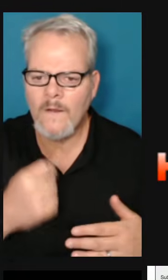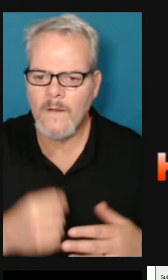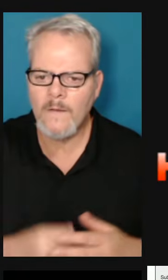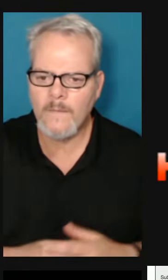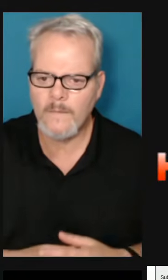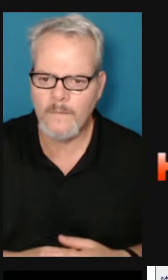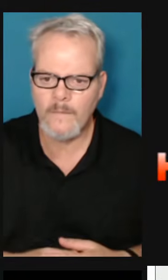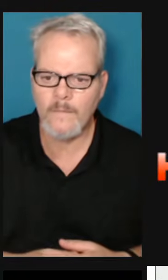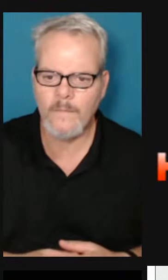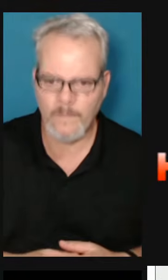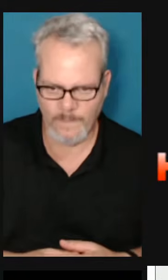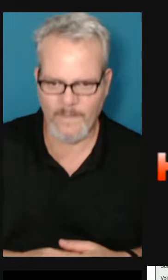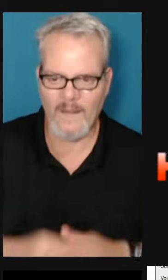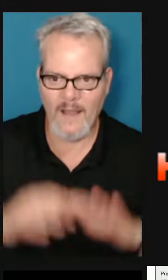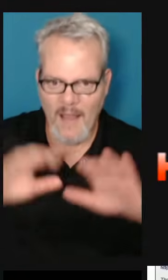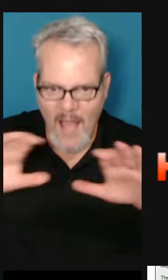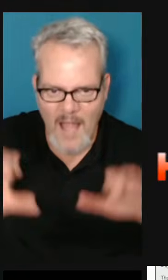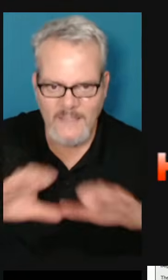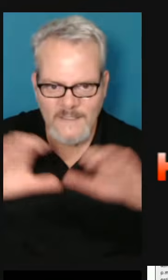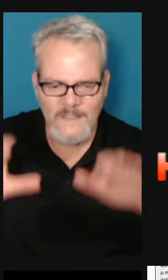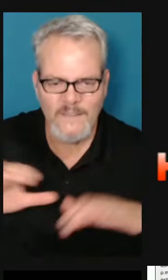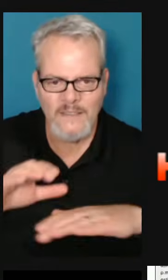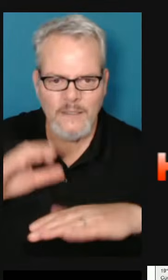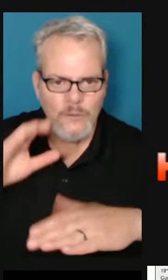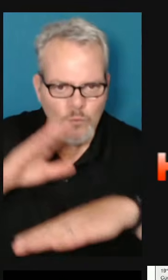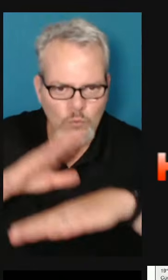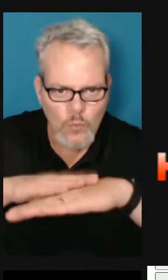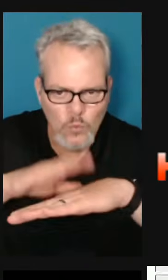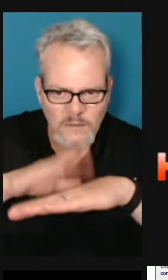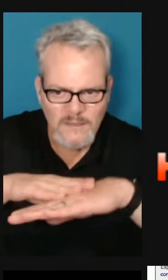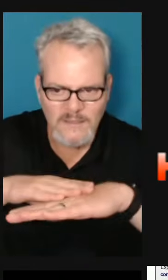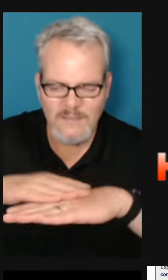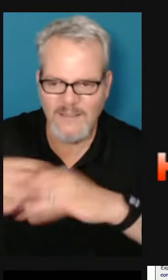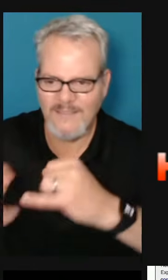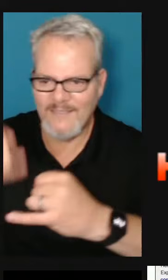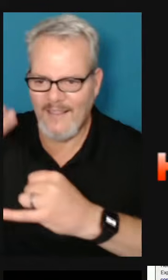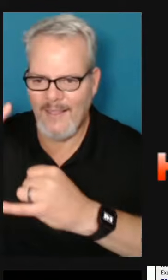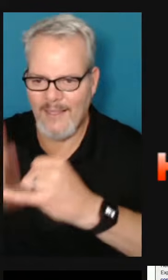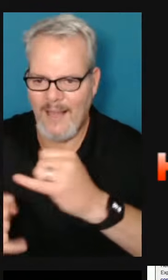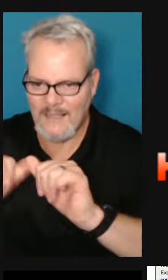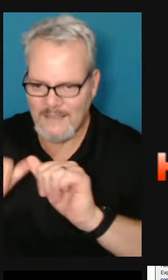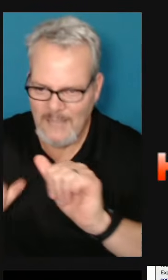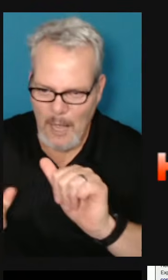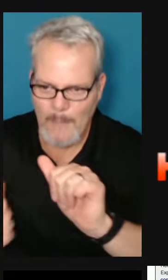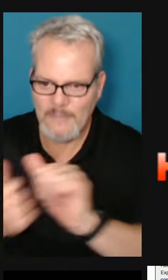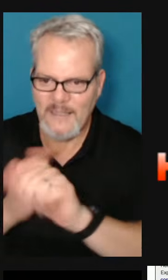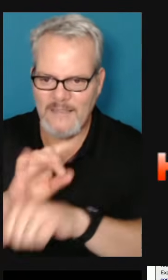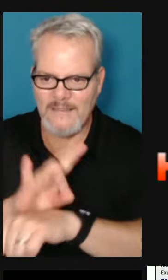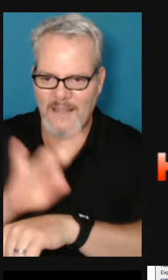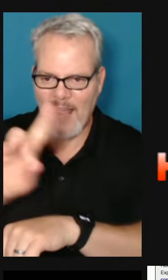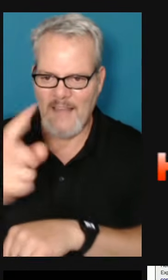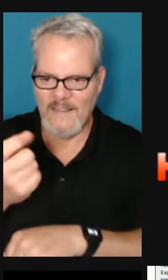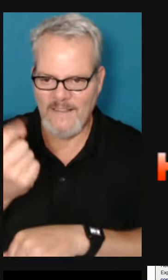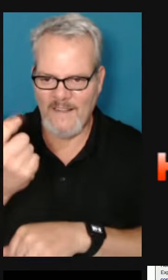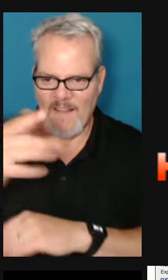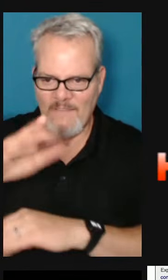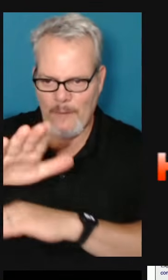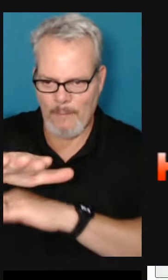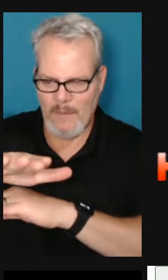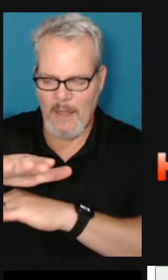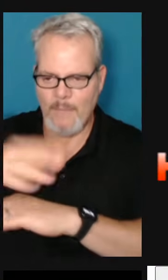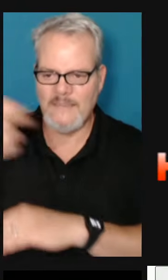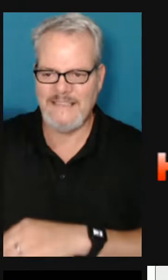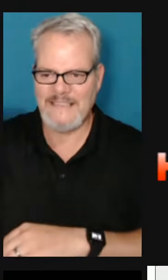alert activity notice, and then we have one final status update at 8:11 p.m. on Saturday as